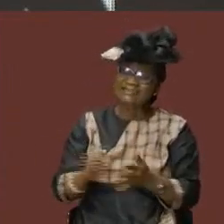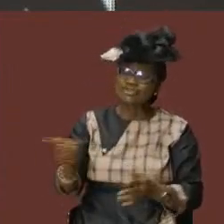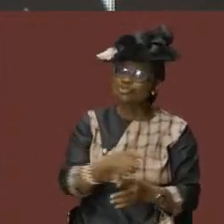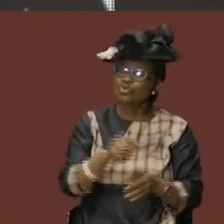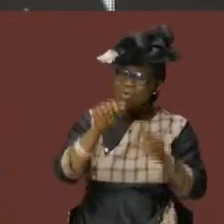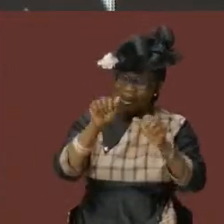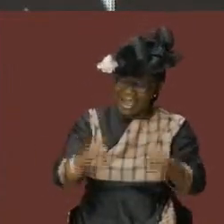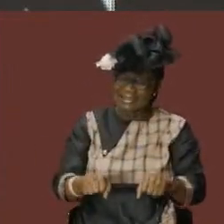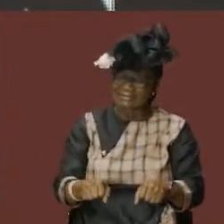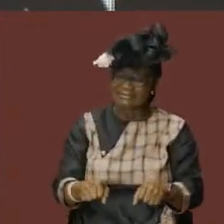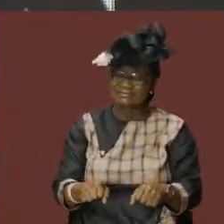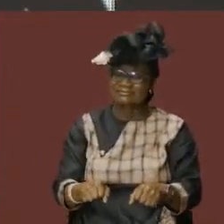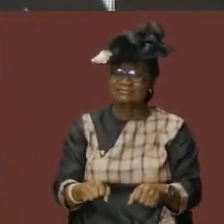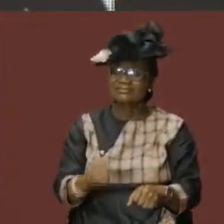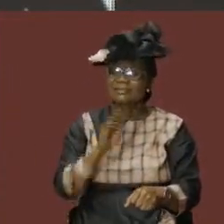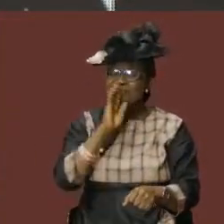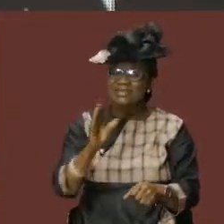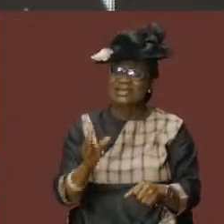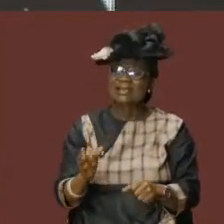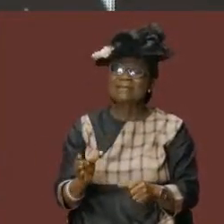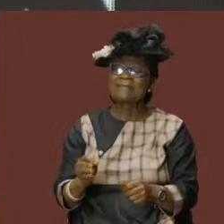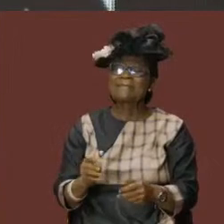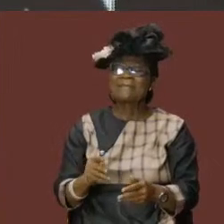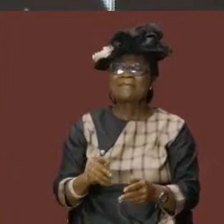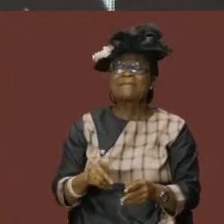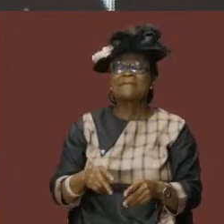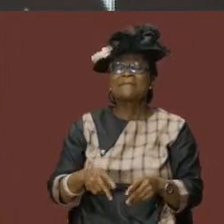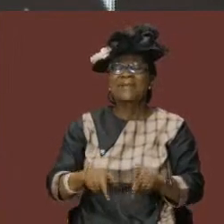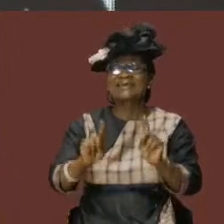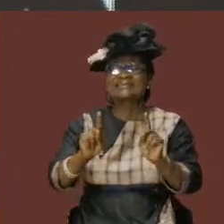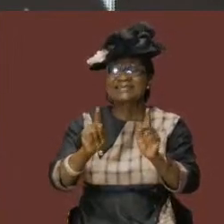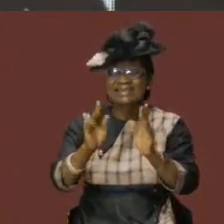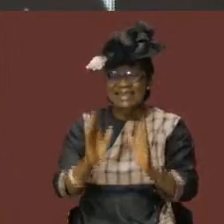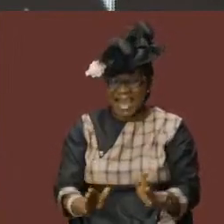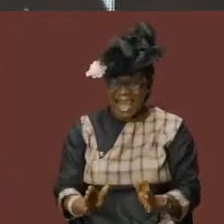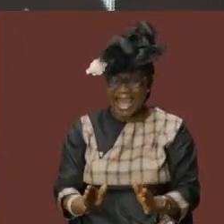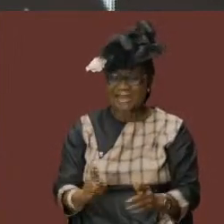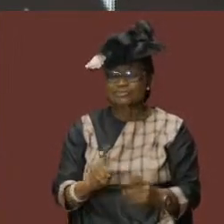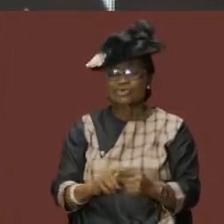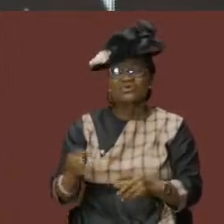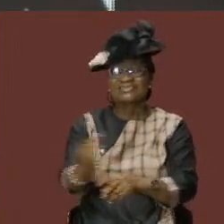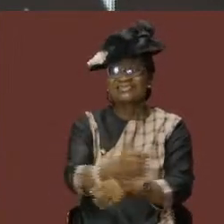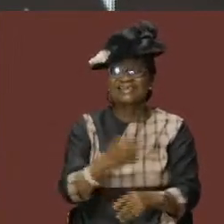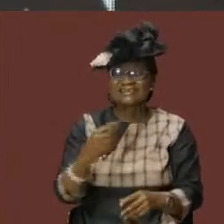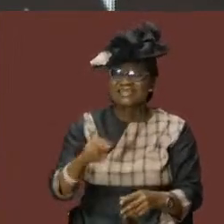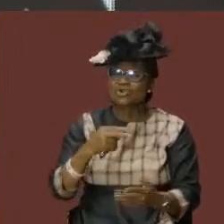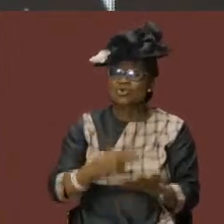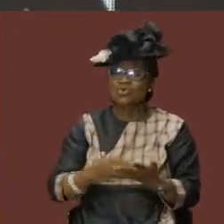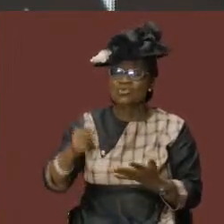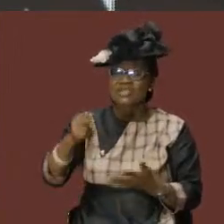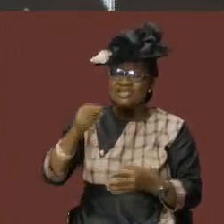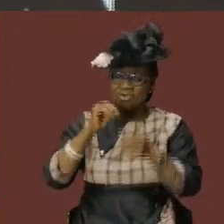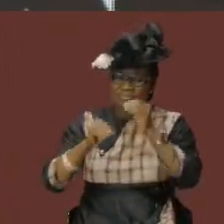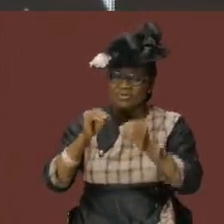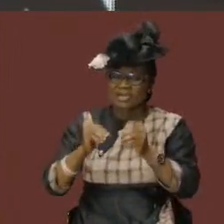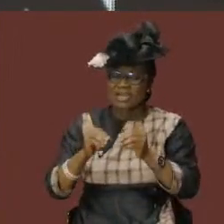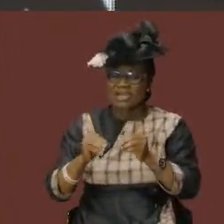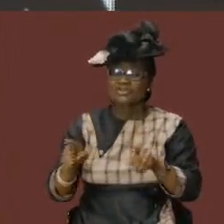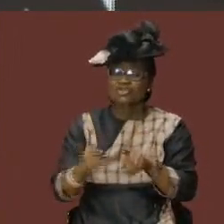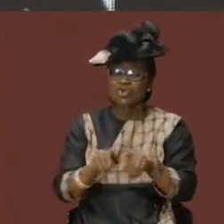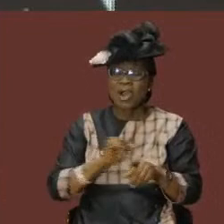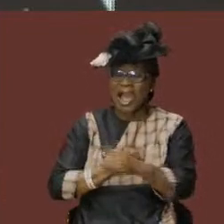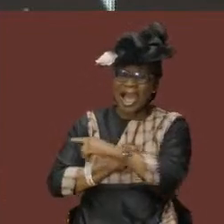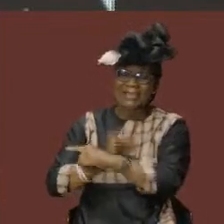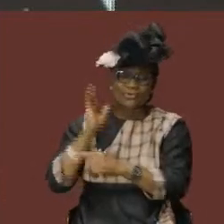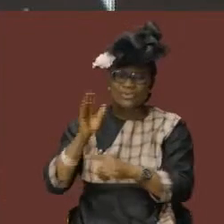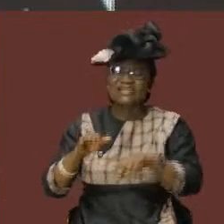do that now. I will give you about 2 minutes to cry unto God. If you are in the church setting, you may want to go to the